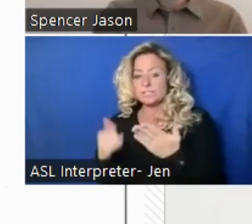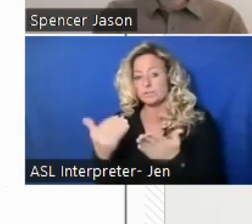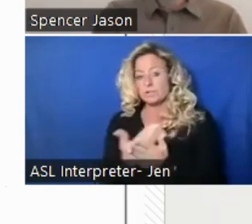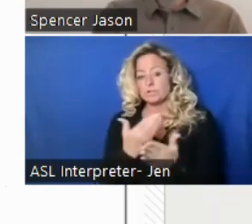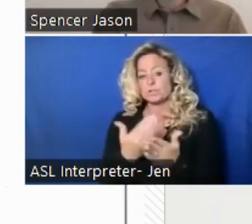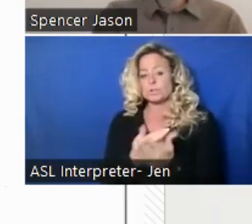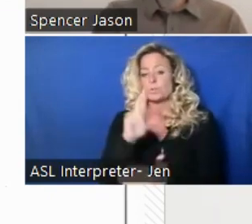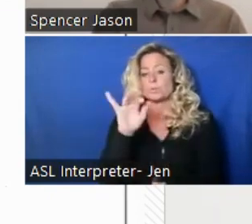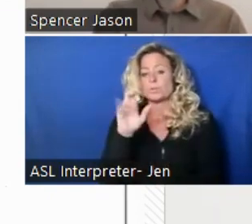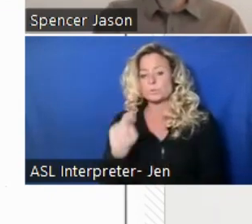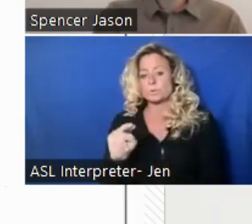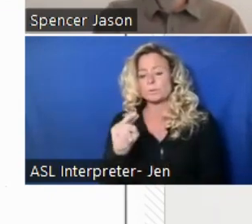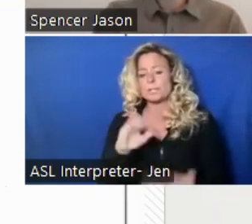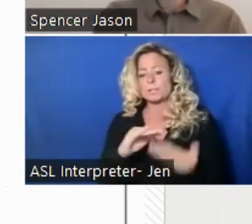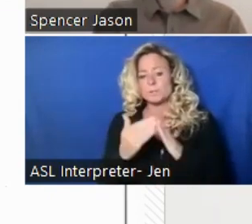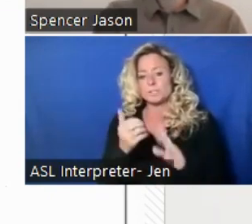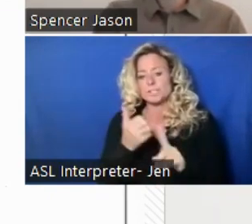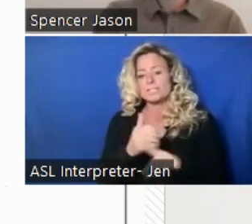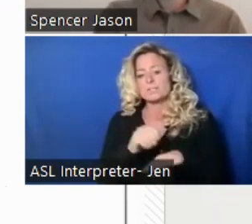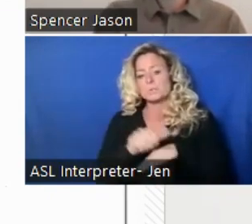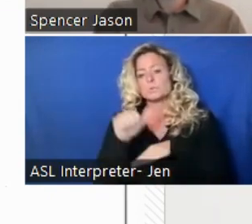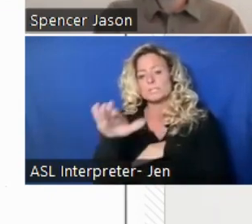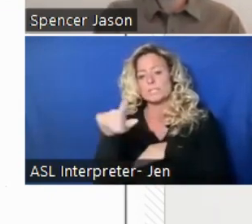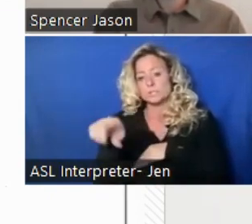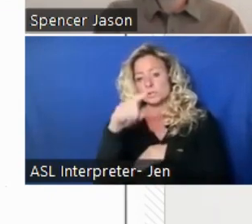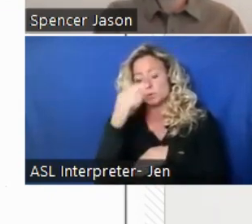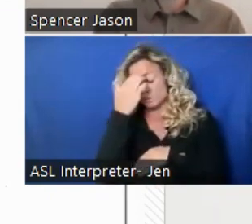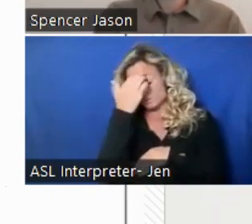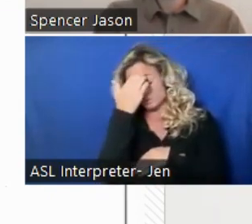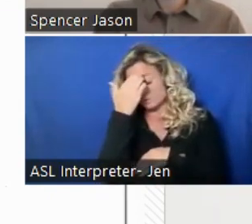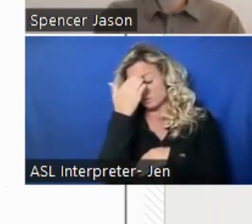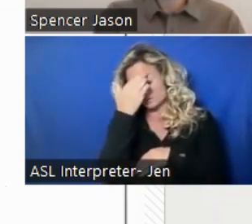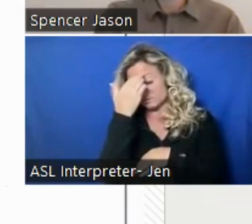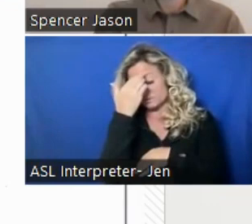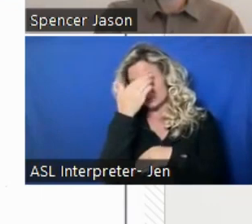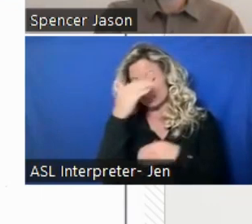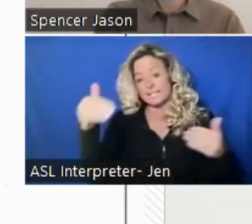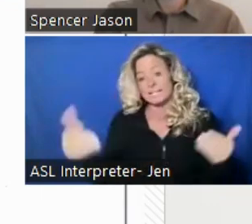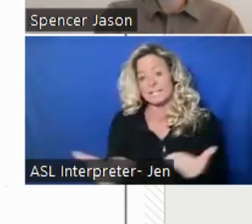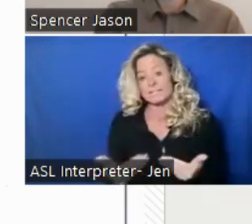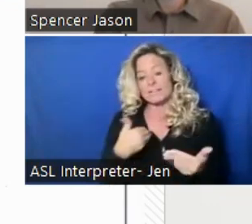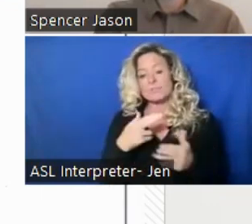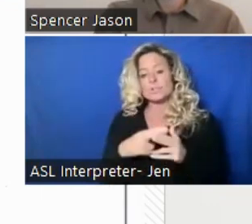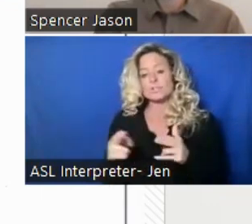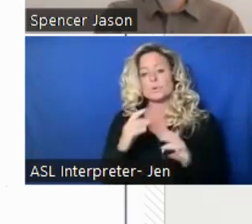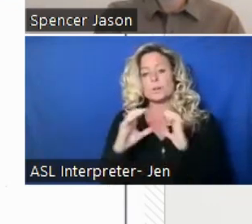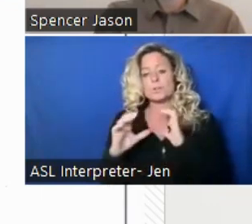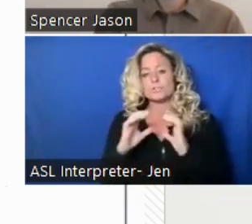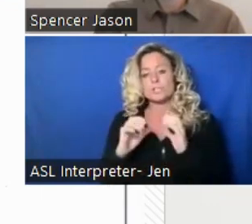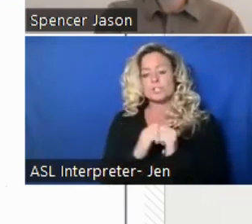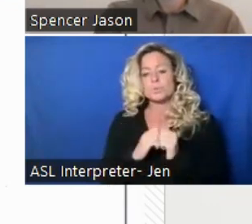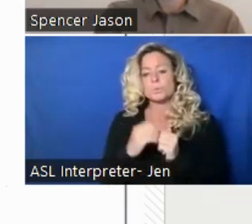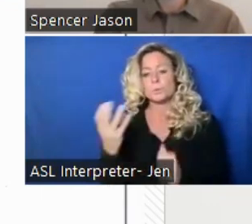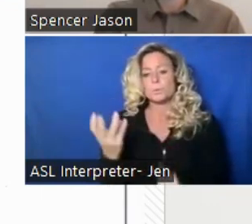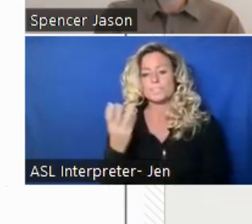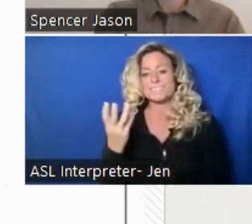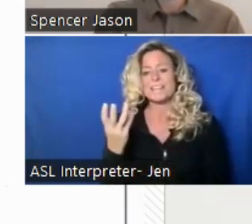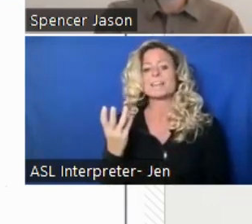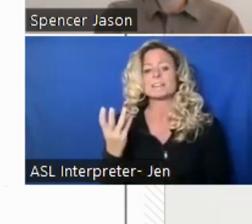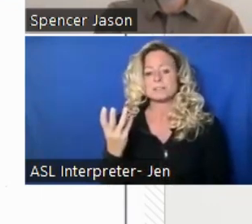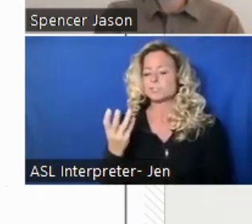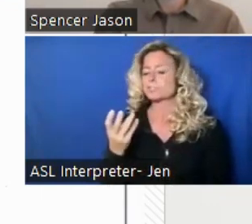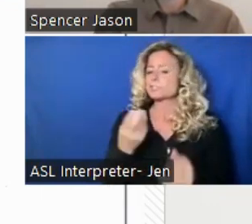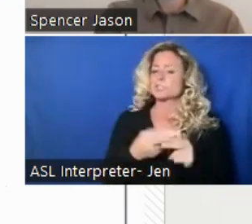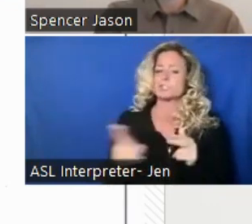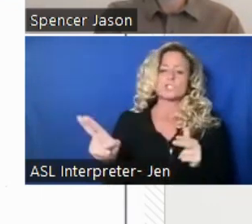Rubin community, we will send you an invite for a short conversation on Wednesday, just a